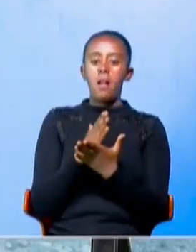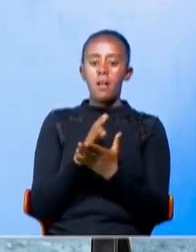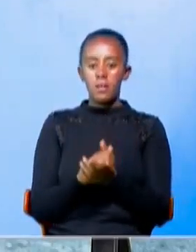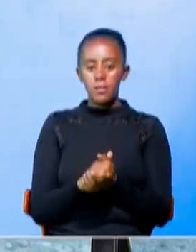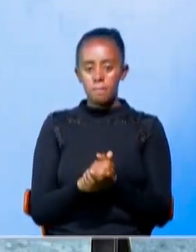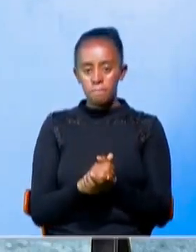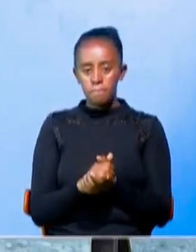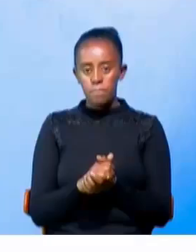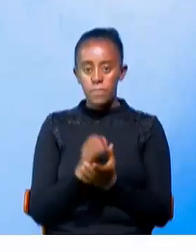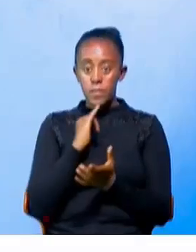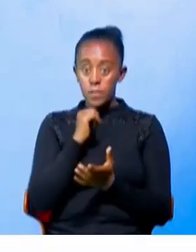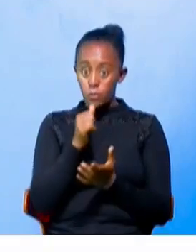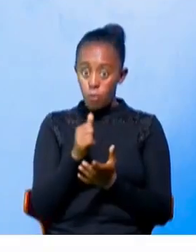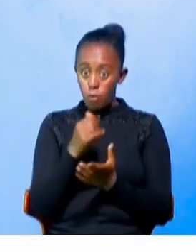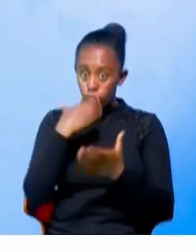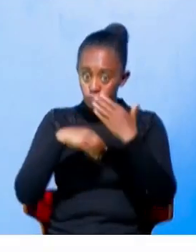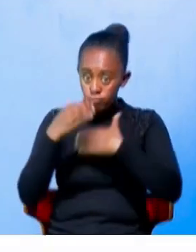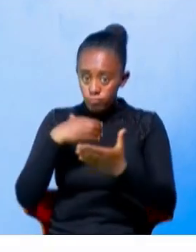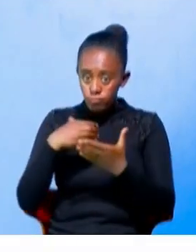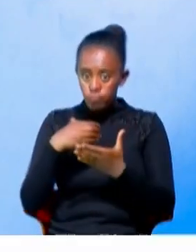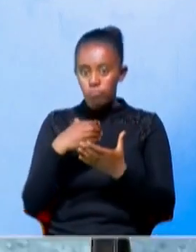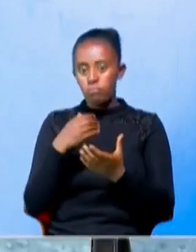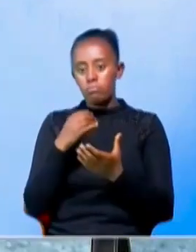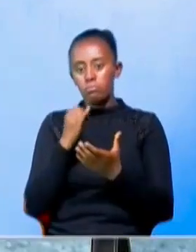Right? Mild again.